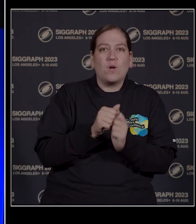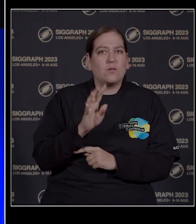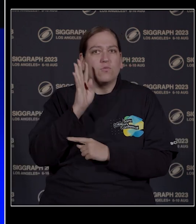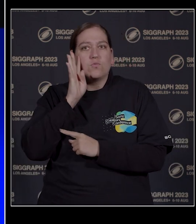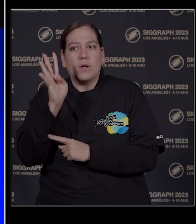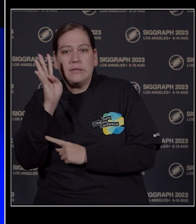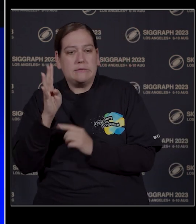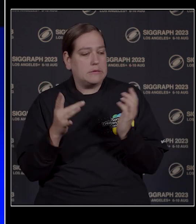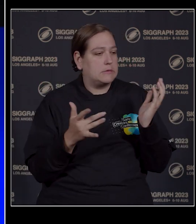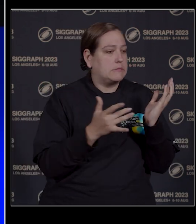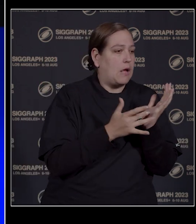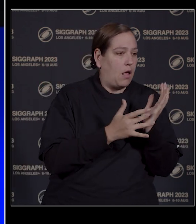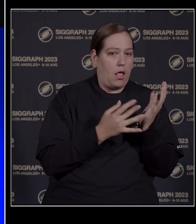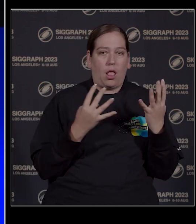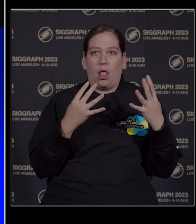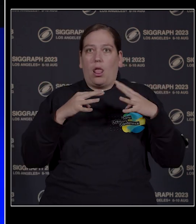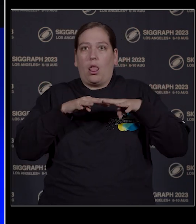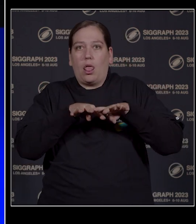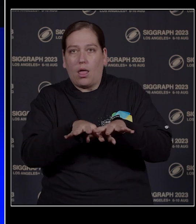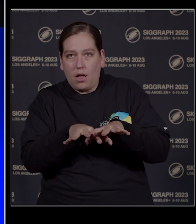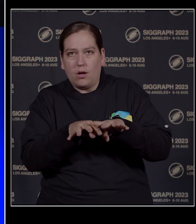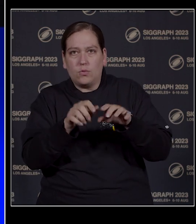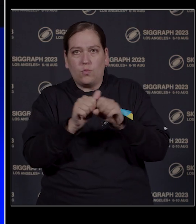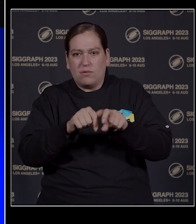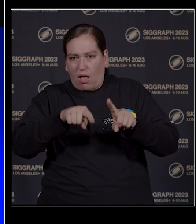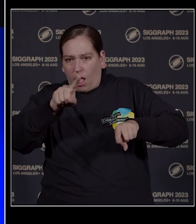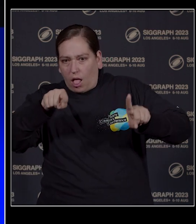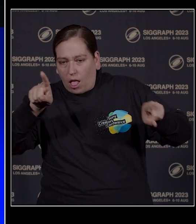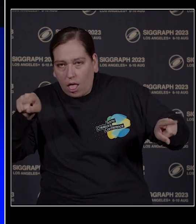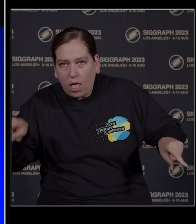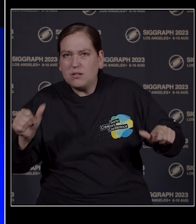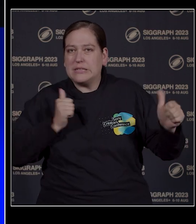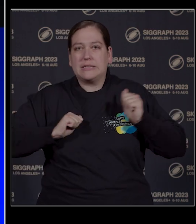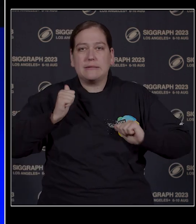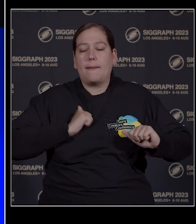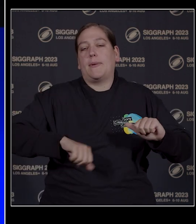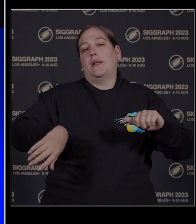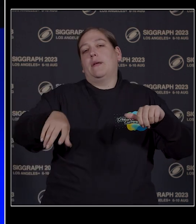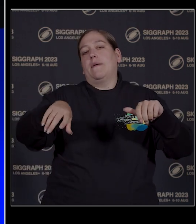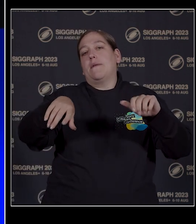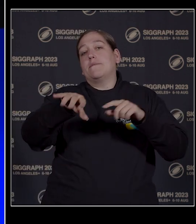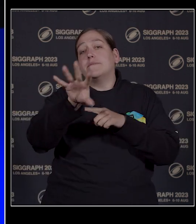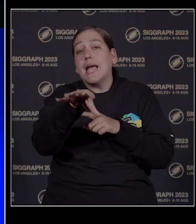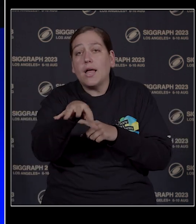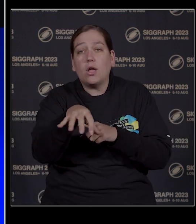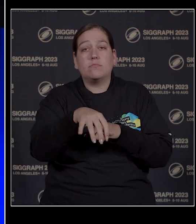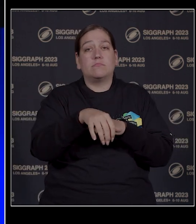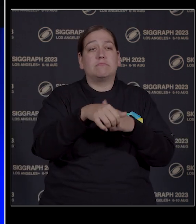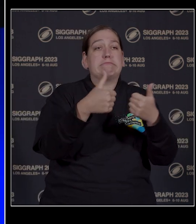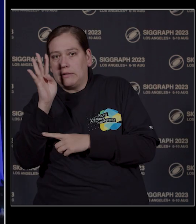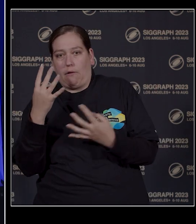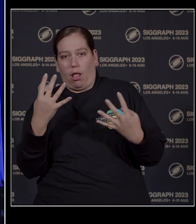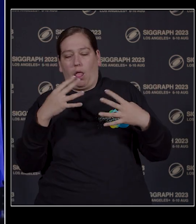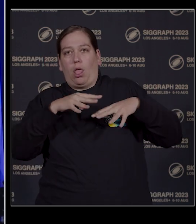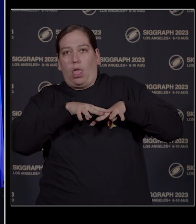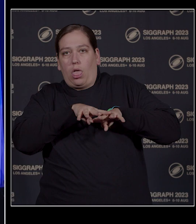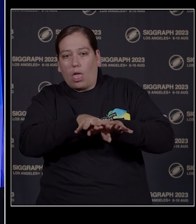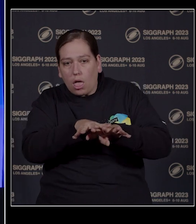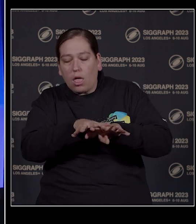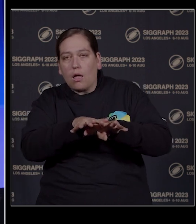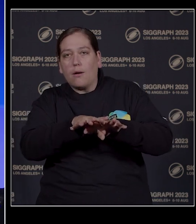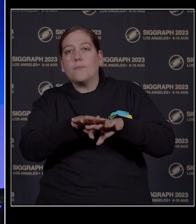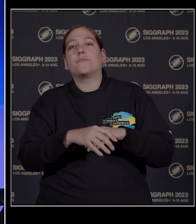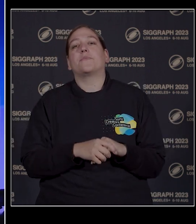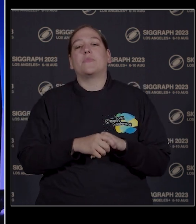across all types of entertainment in films, animation, games, and beyond. How